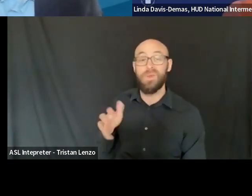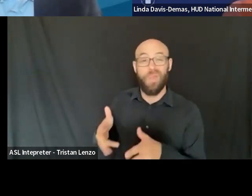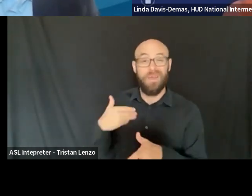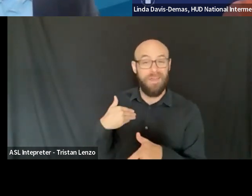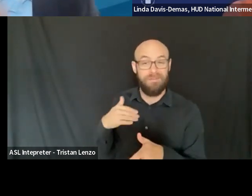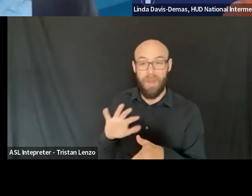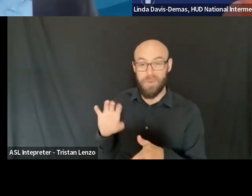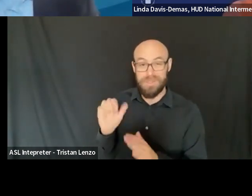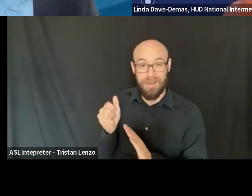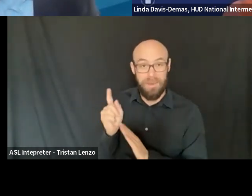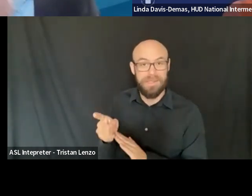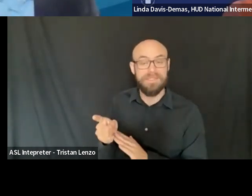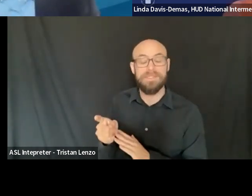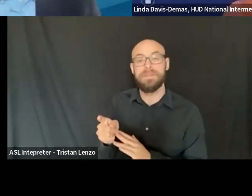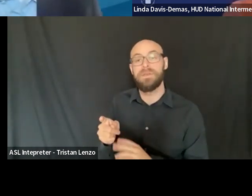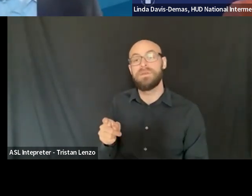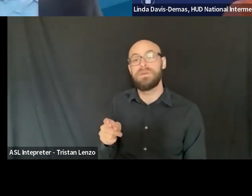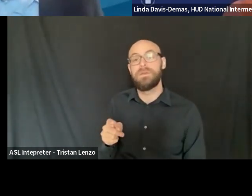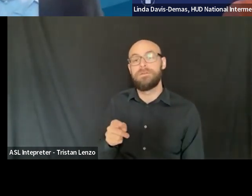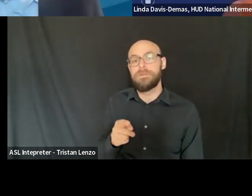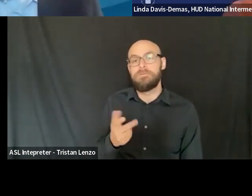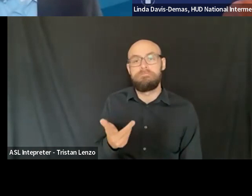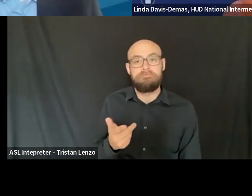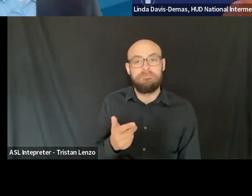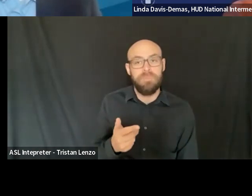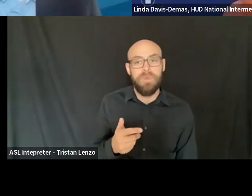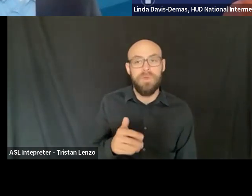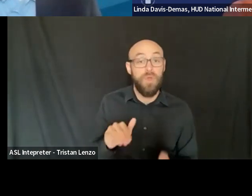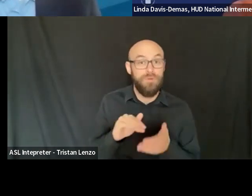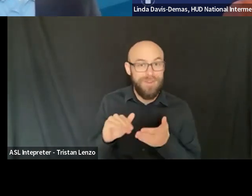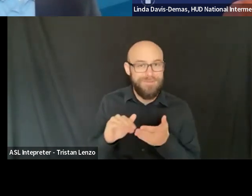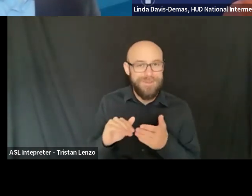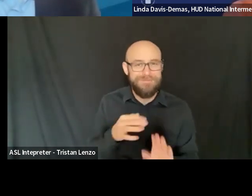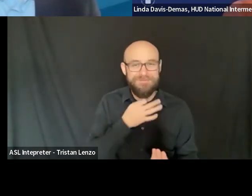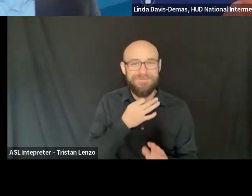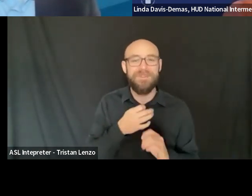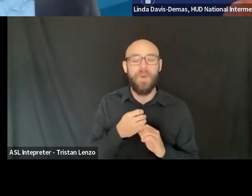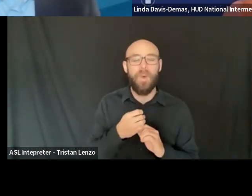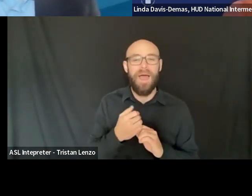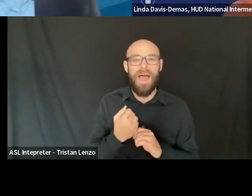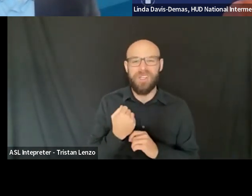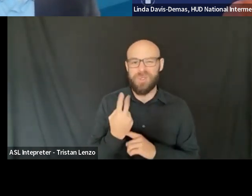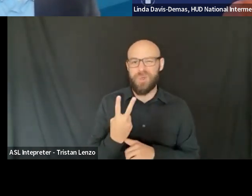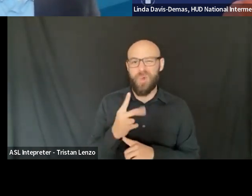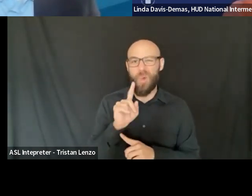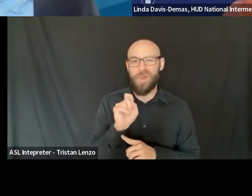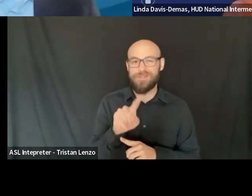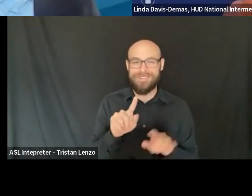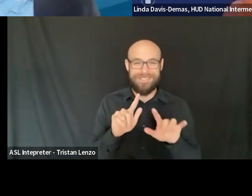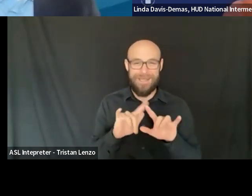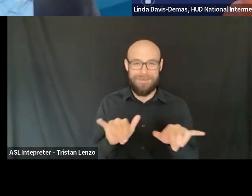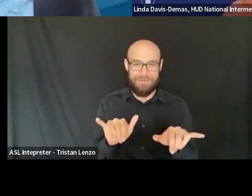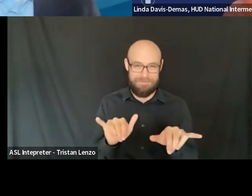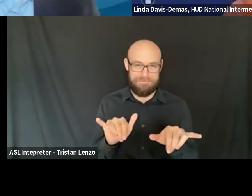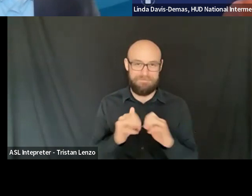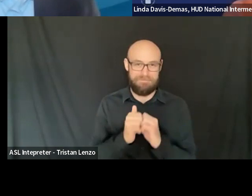our dialogue or conversation this morning. So forgive me, I'm going to ask 2 questions at once and